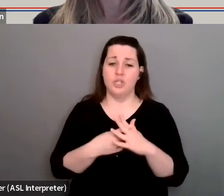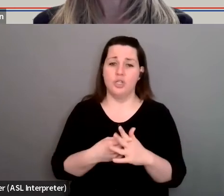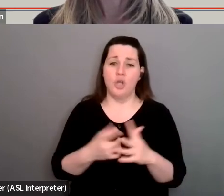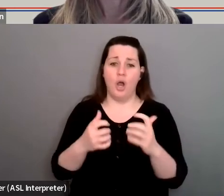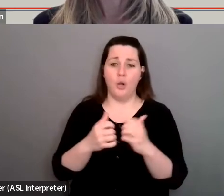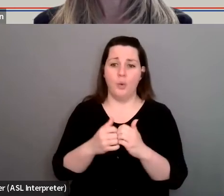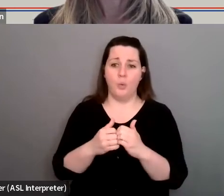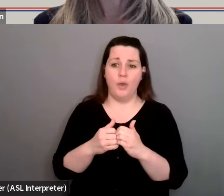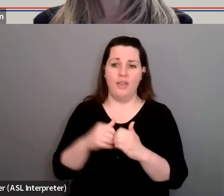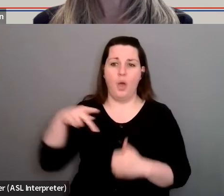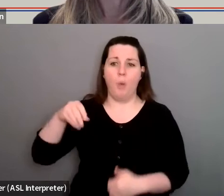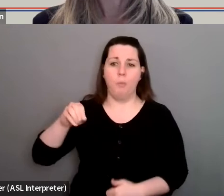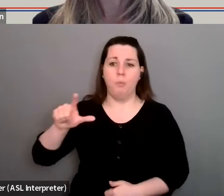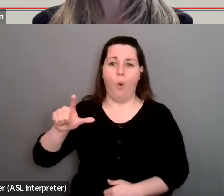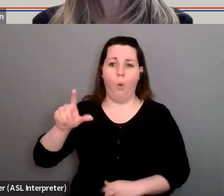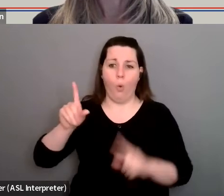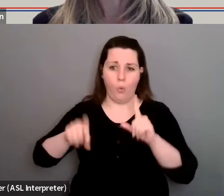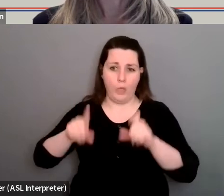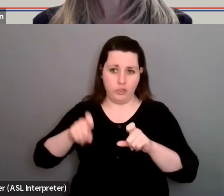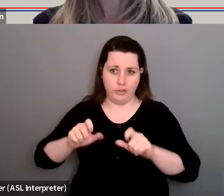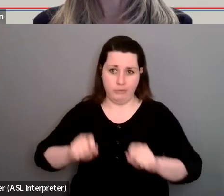poll question real quick.